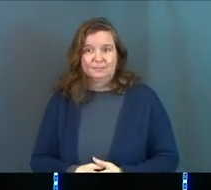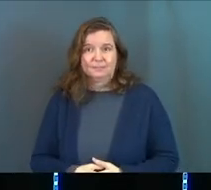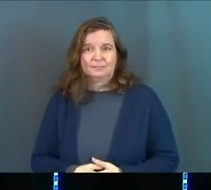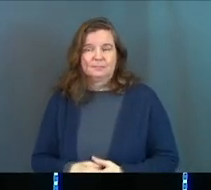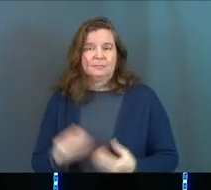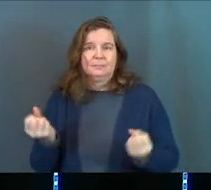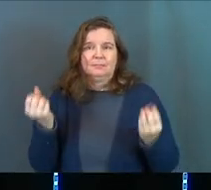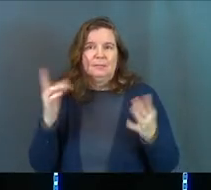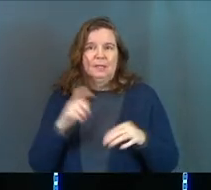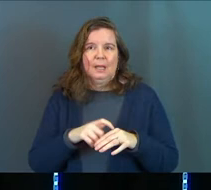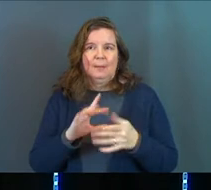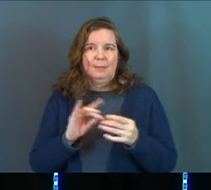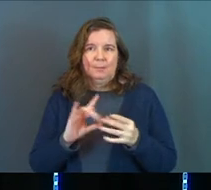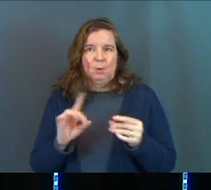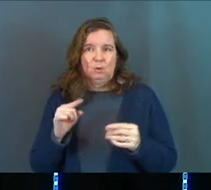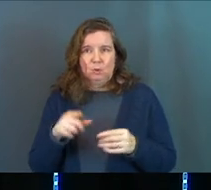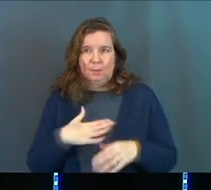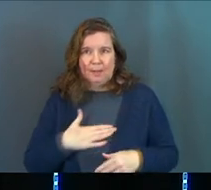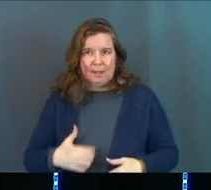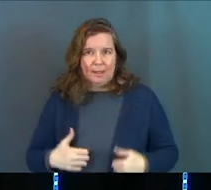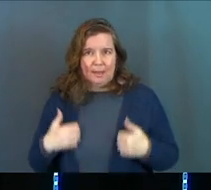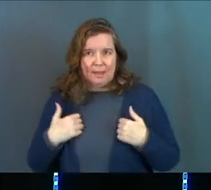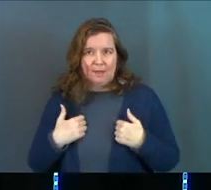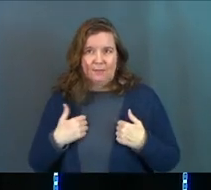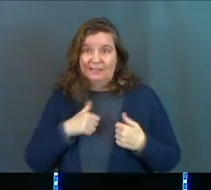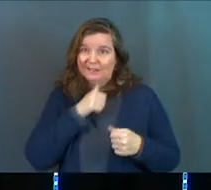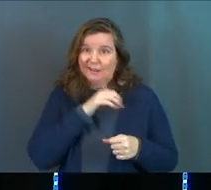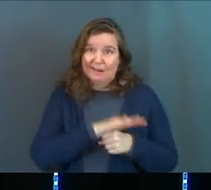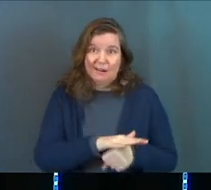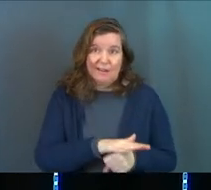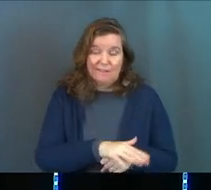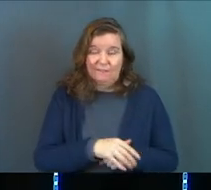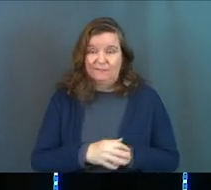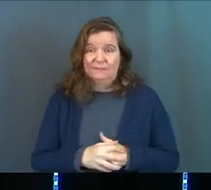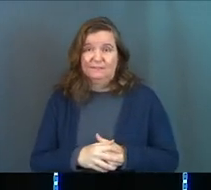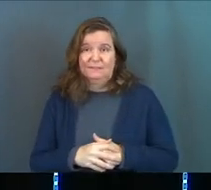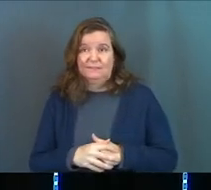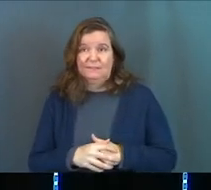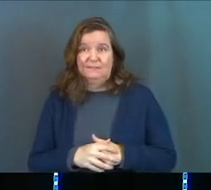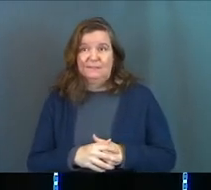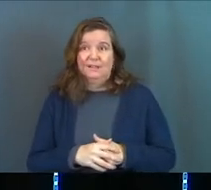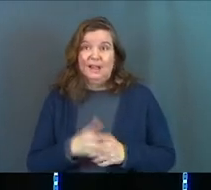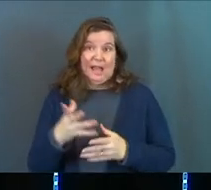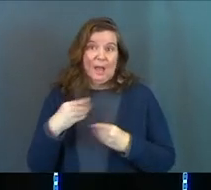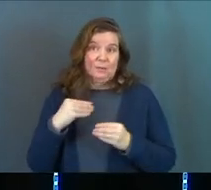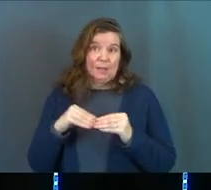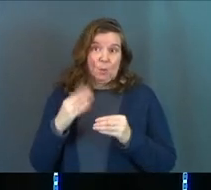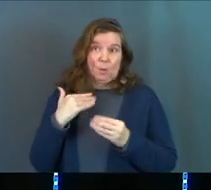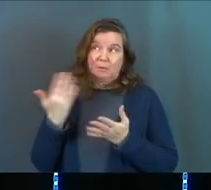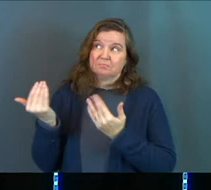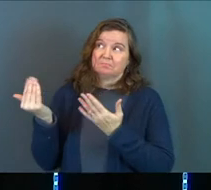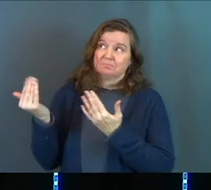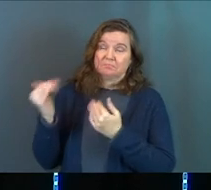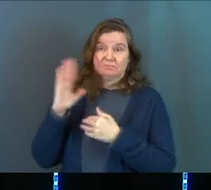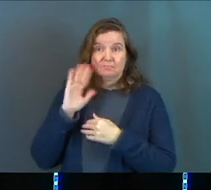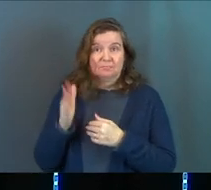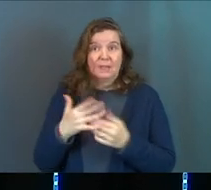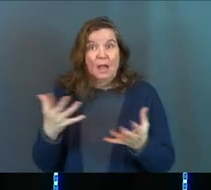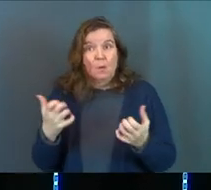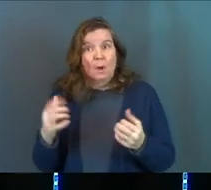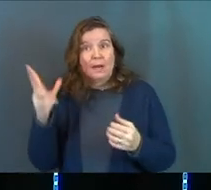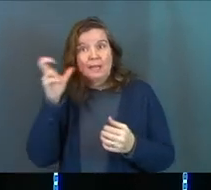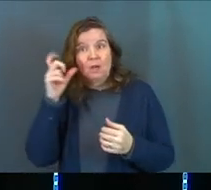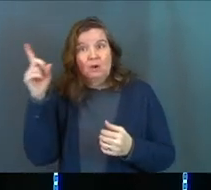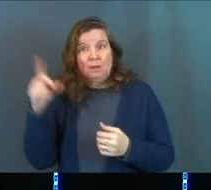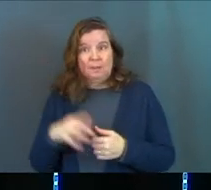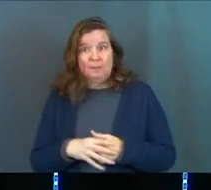I don't know how many times He's spoken to me in my life. Not enough. I'll take more. I want to